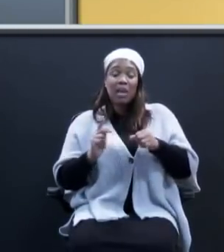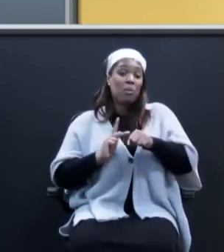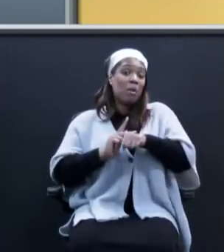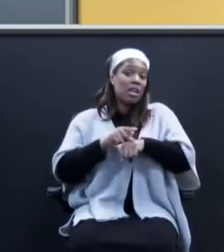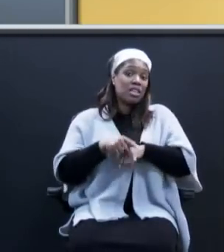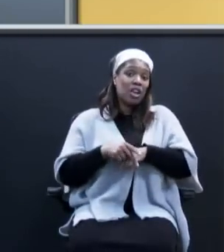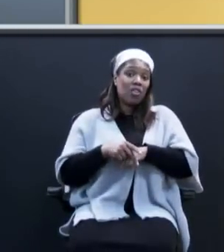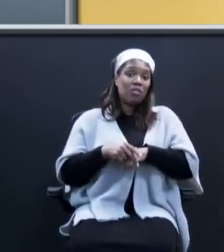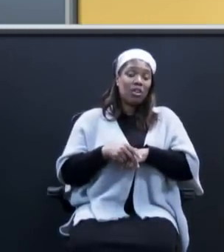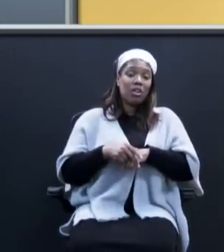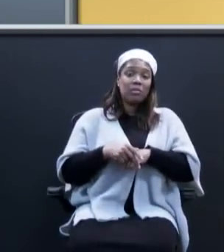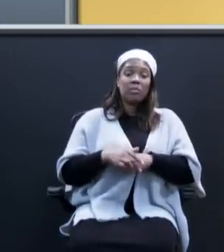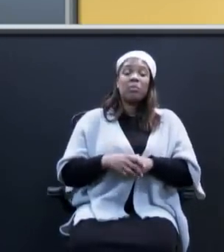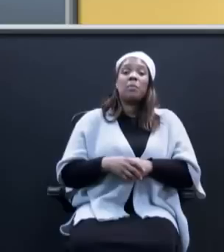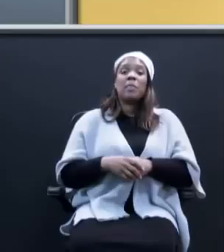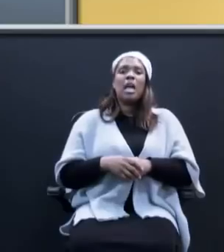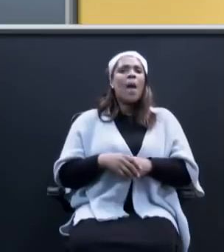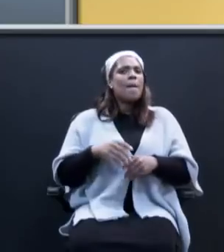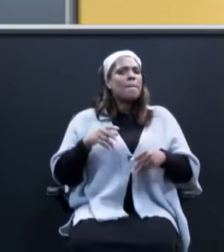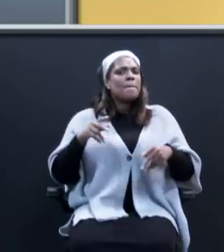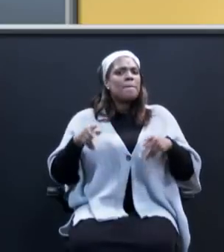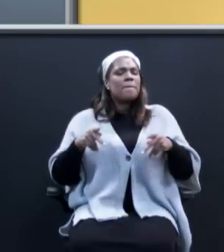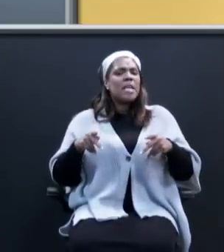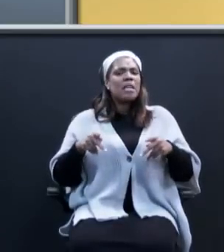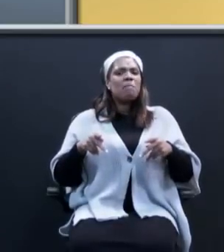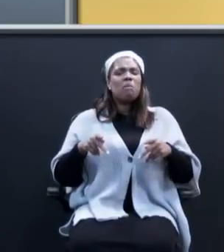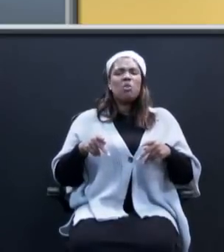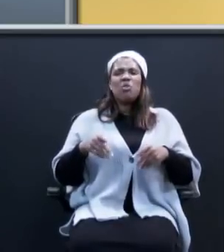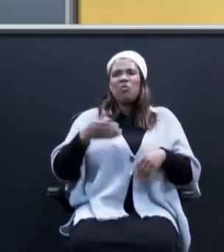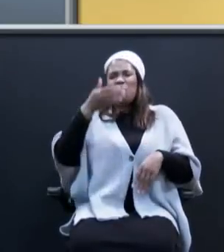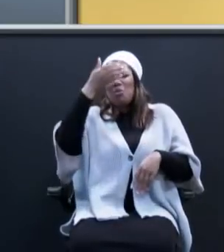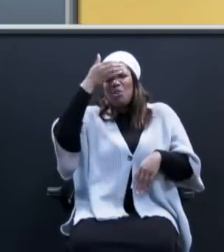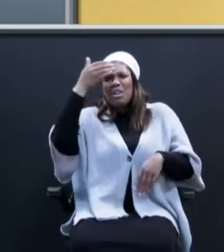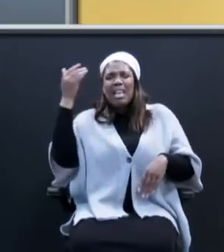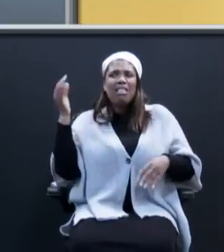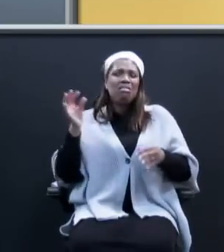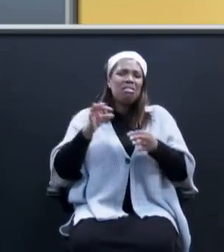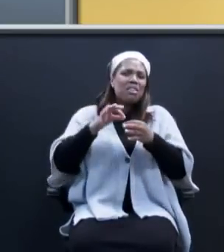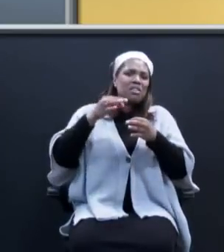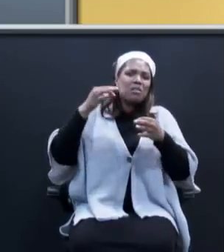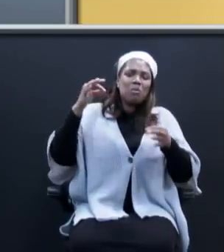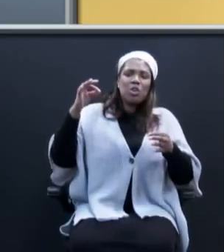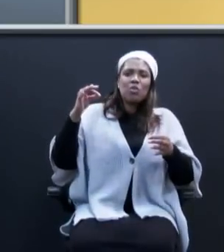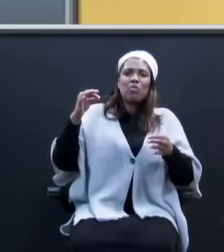sometimes people get off in a lesson, they leave out the spiritual part.